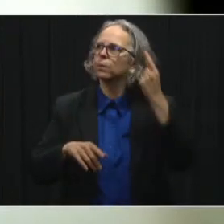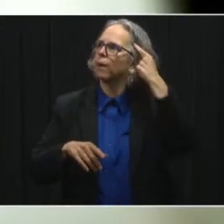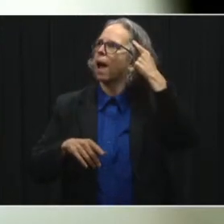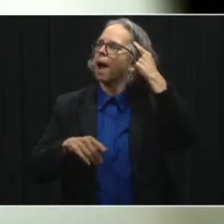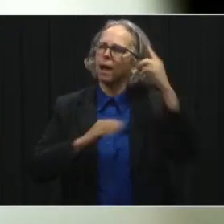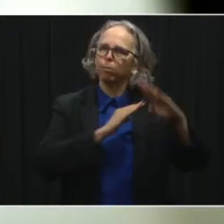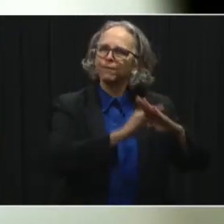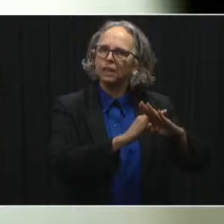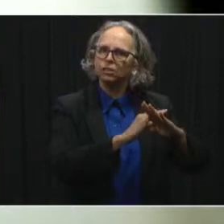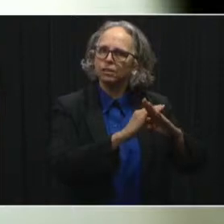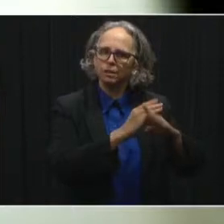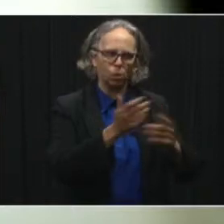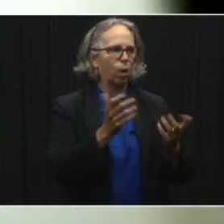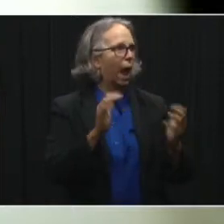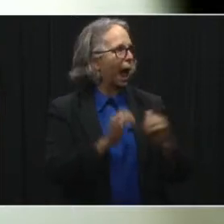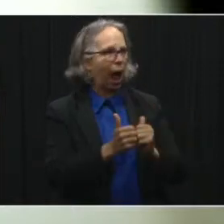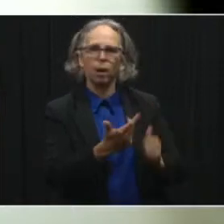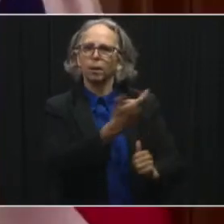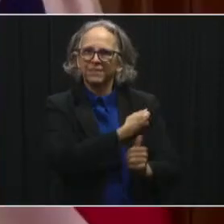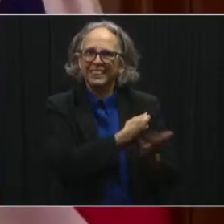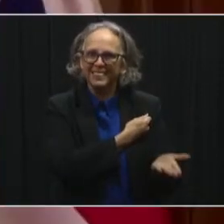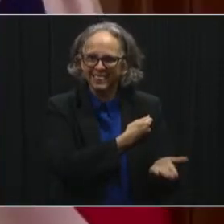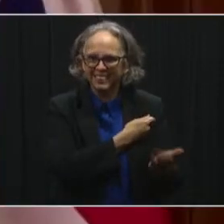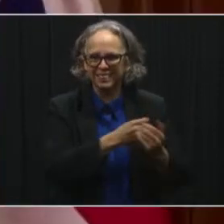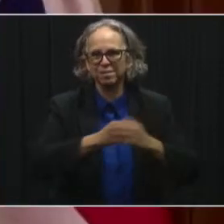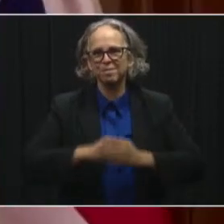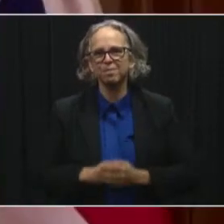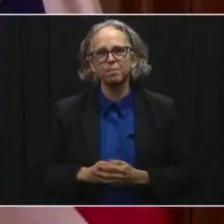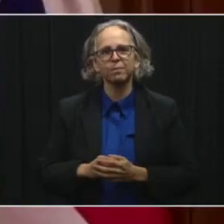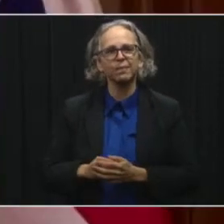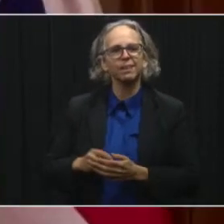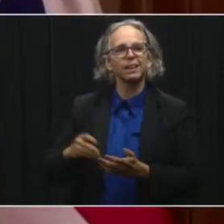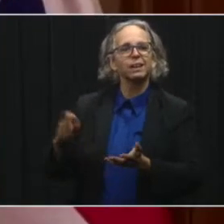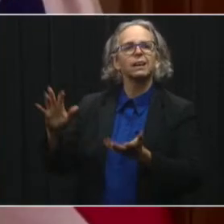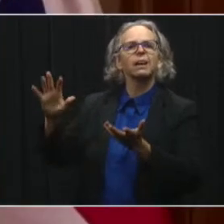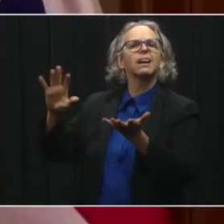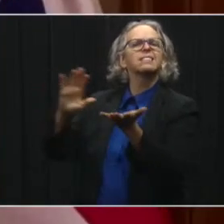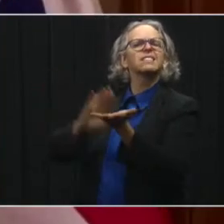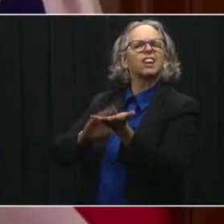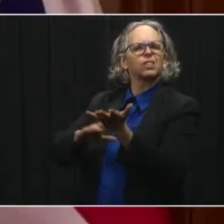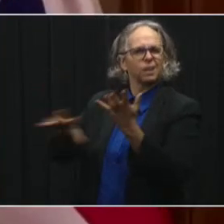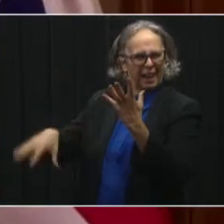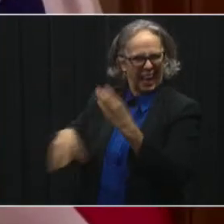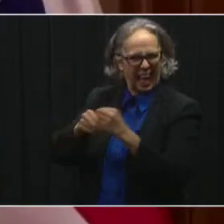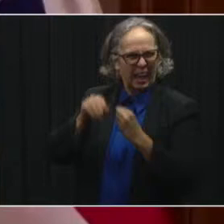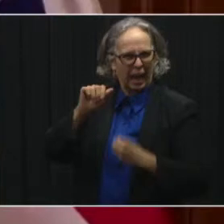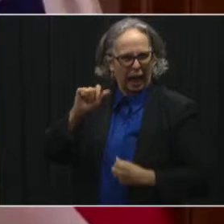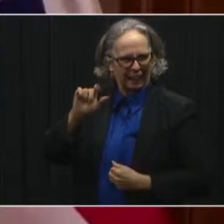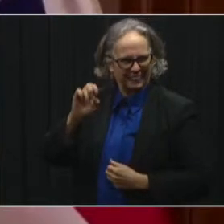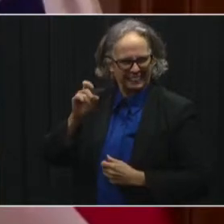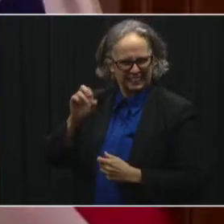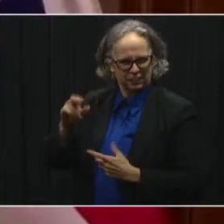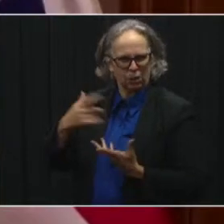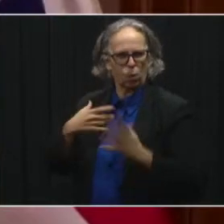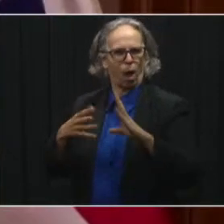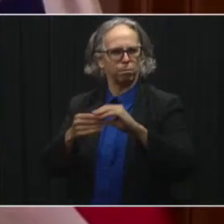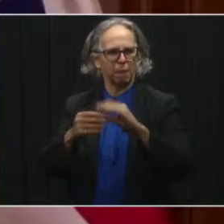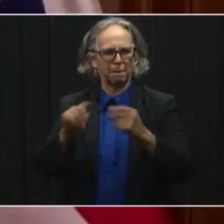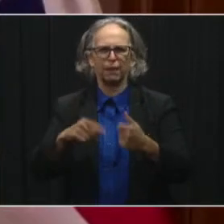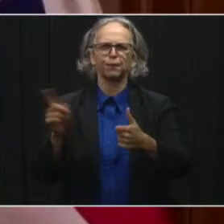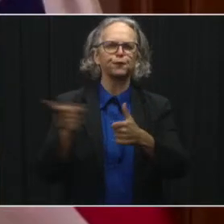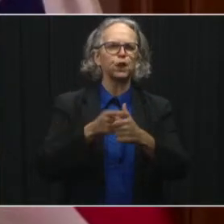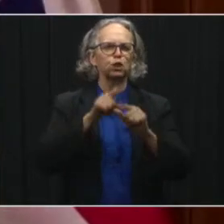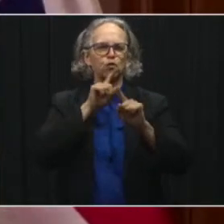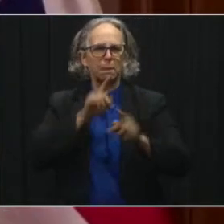You know, and I'd like to respond, if I may, just to backtrack a little bit to the first responder and point out